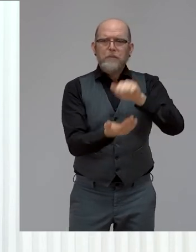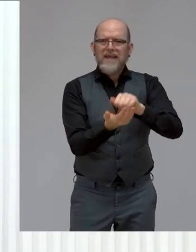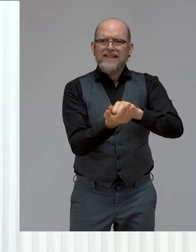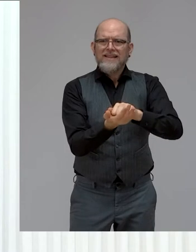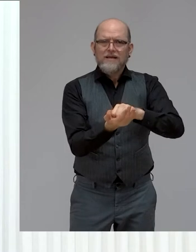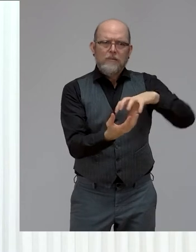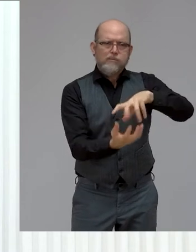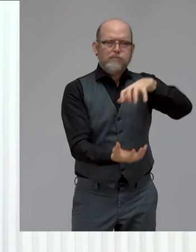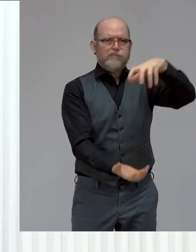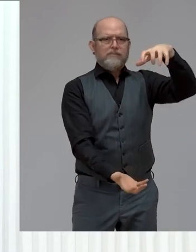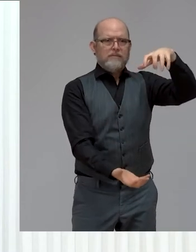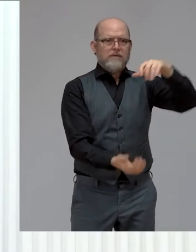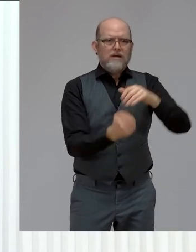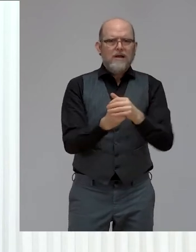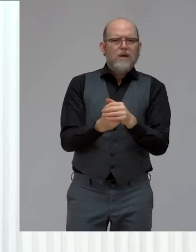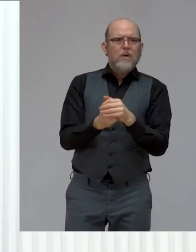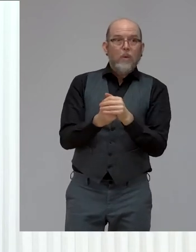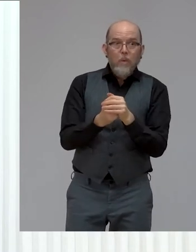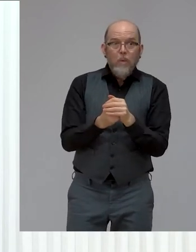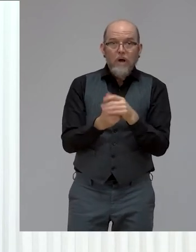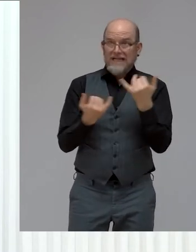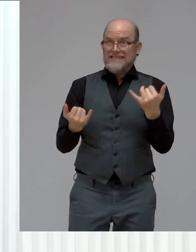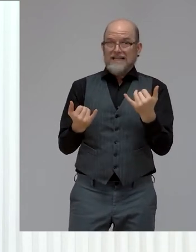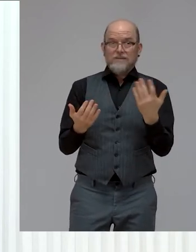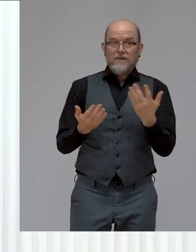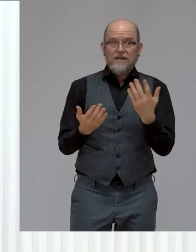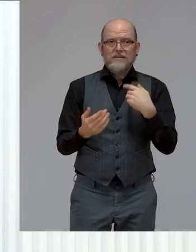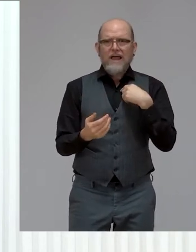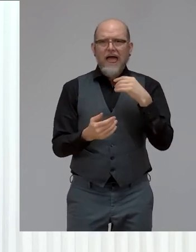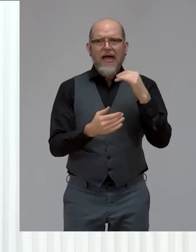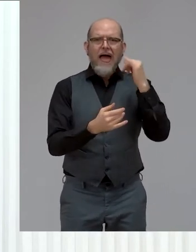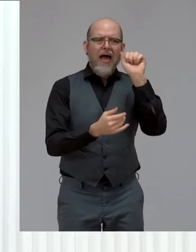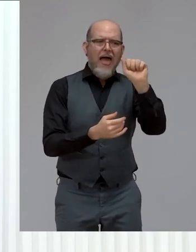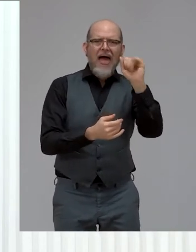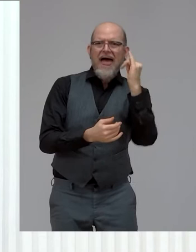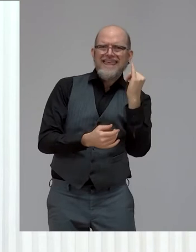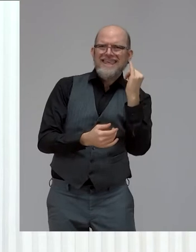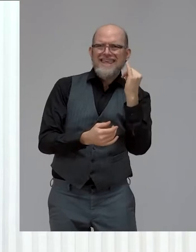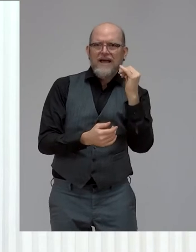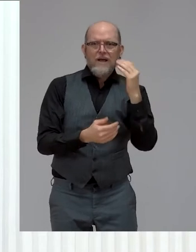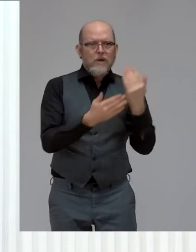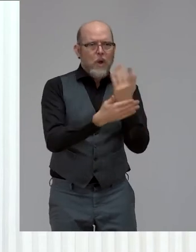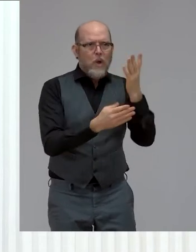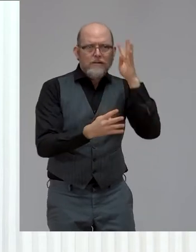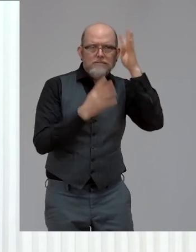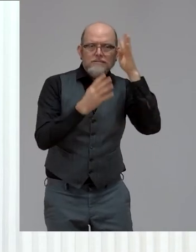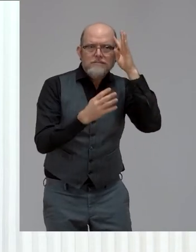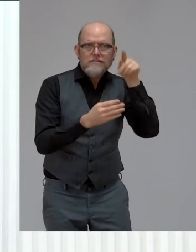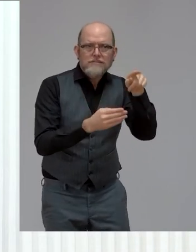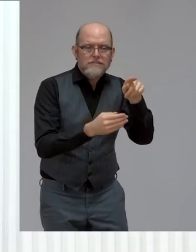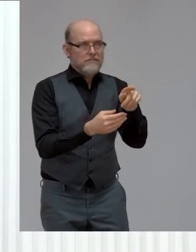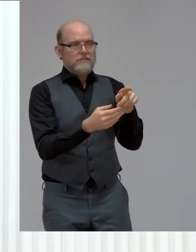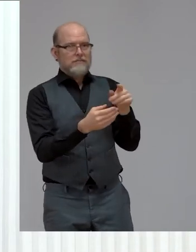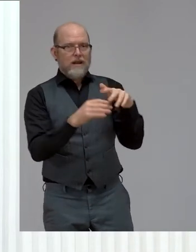perspective and pitfalls of artificial intelligence. You will hear experts and users and